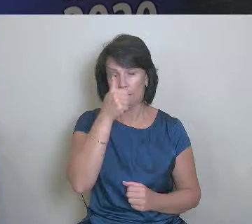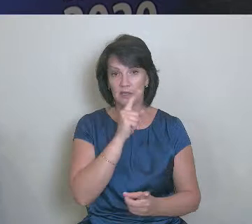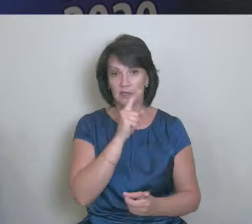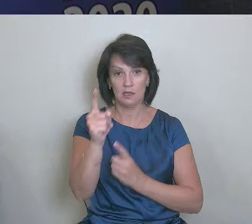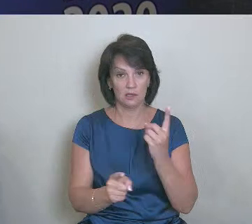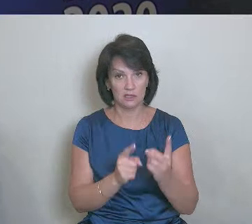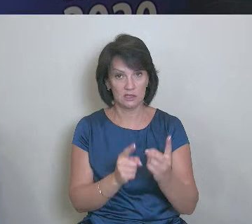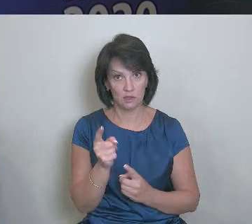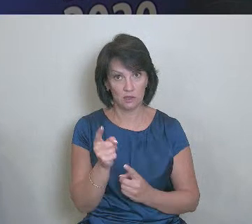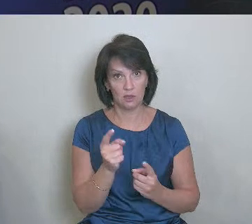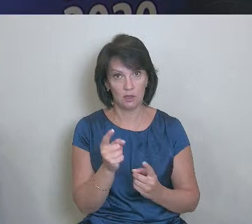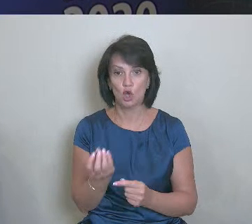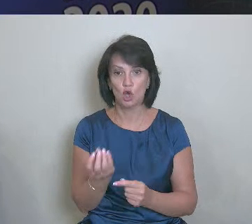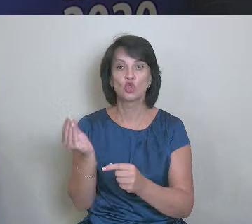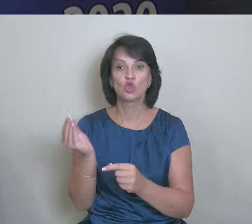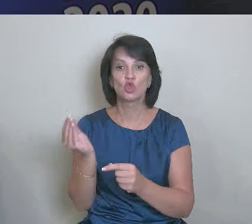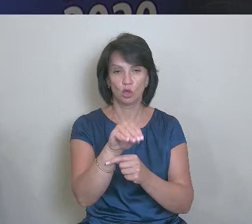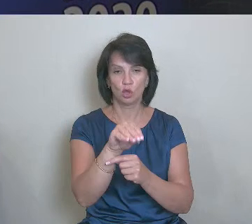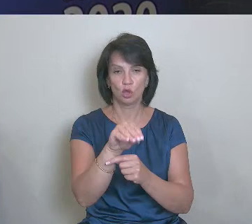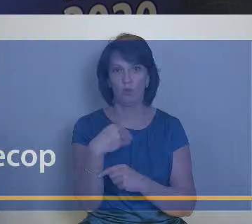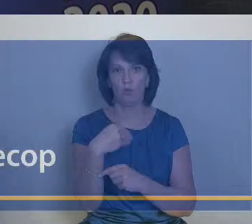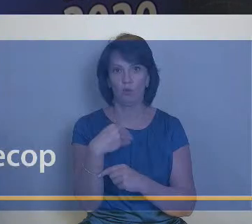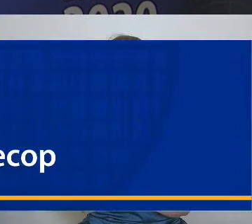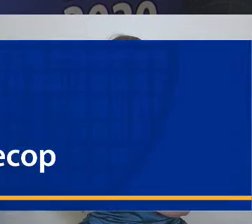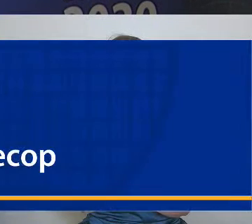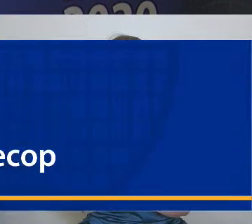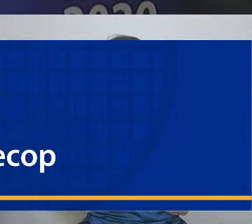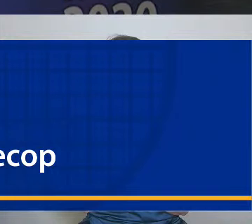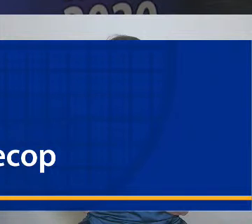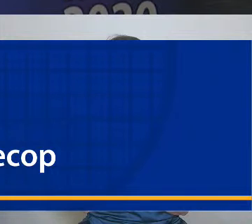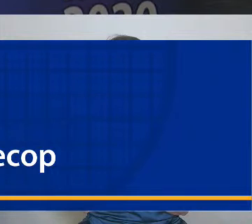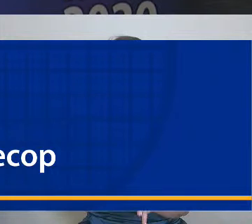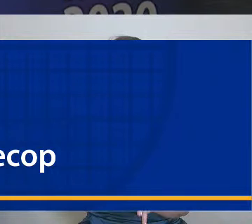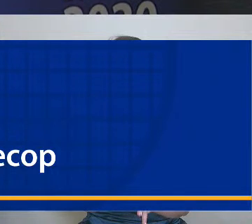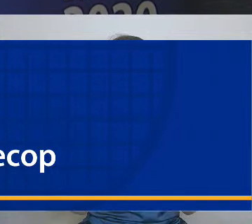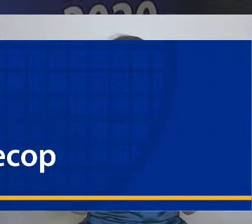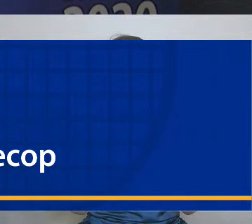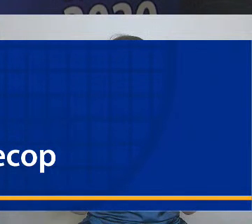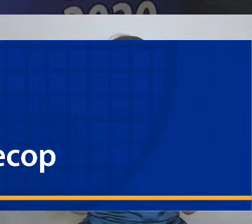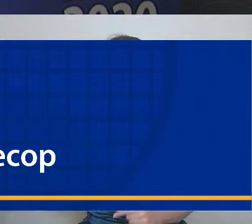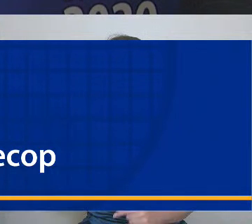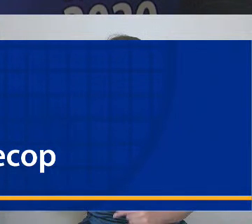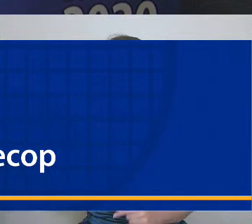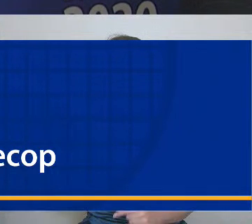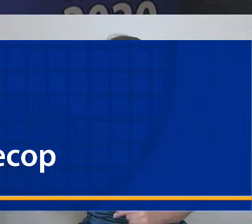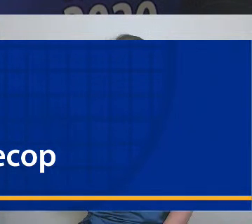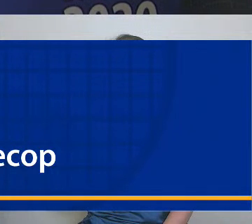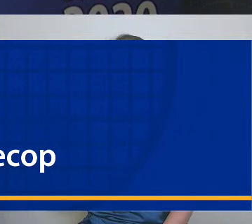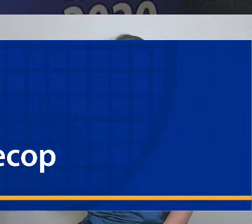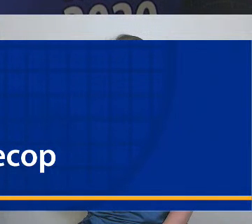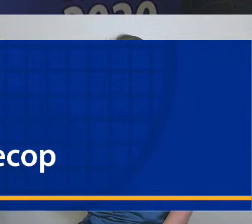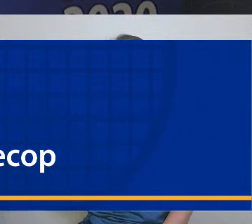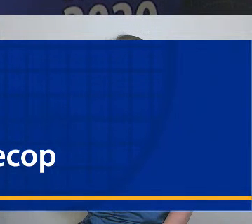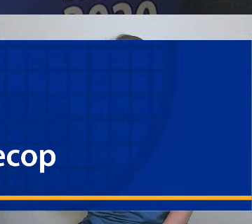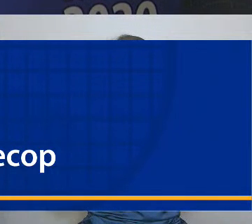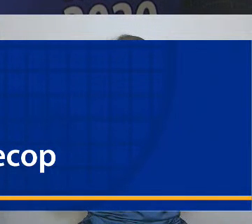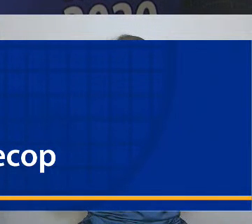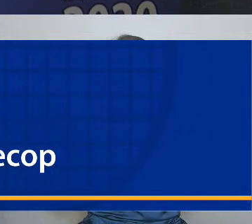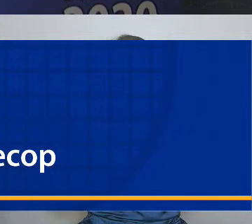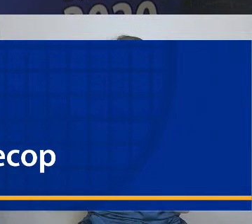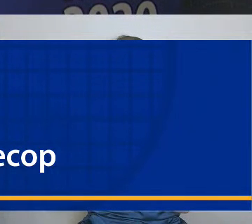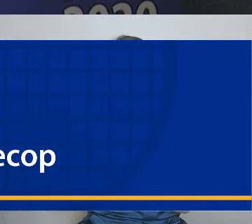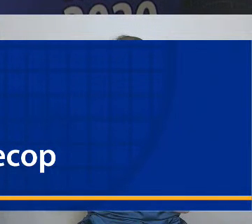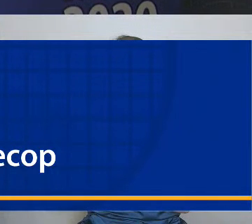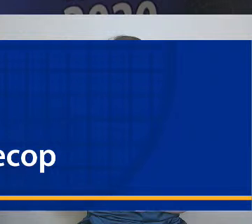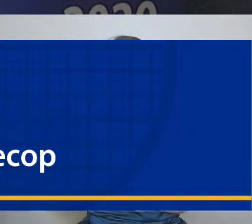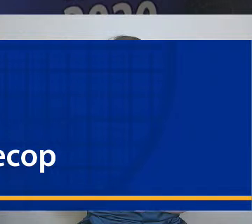The amendments have been passed in July, and we had to do some additional work to update all the